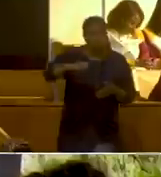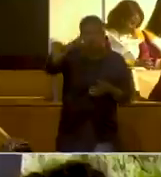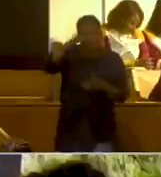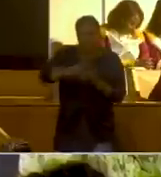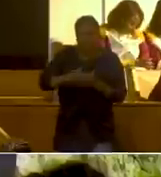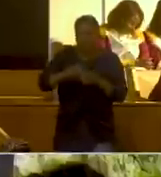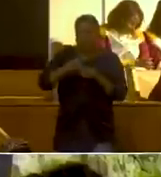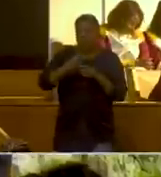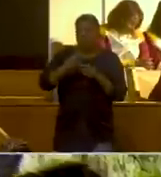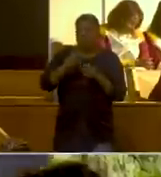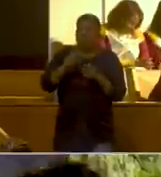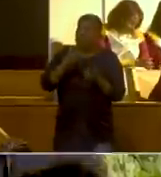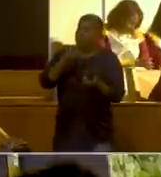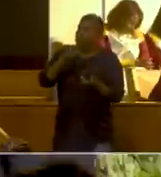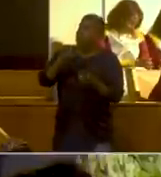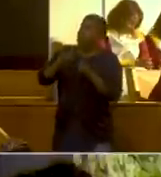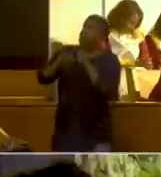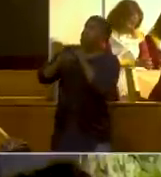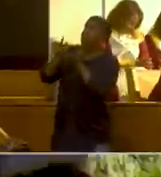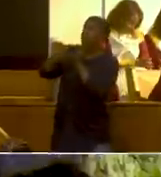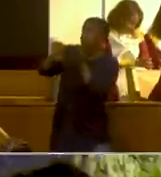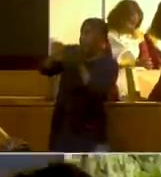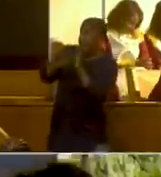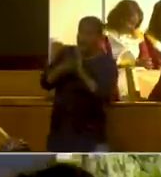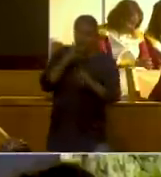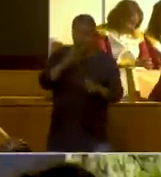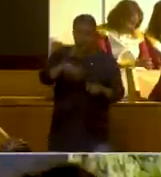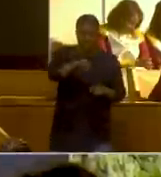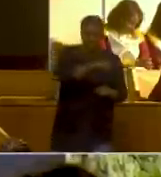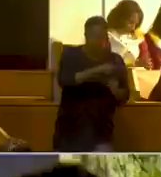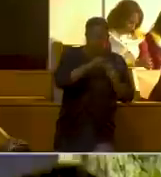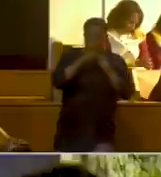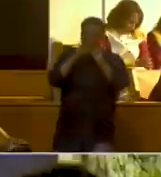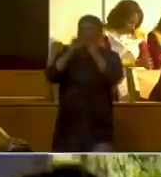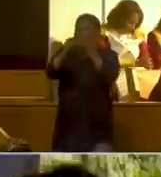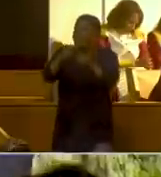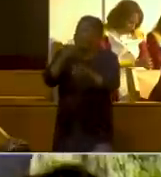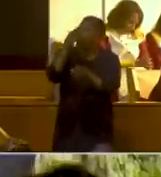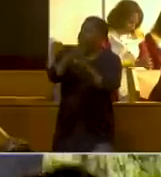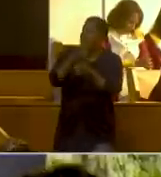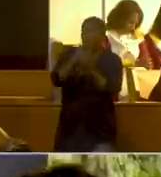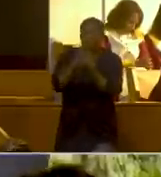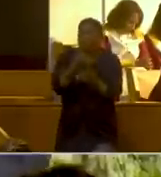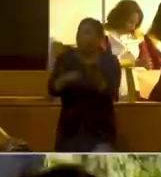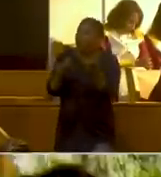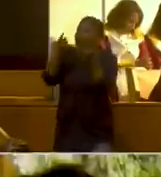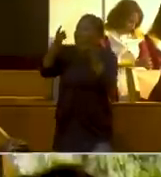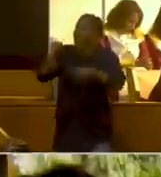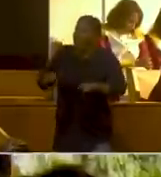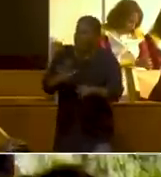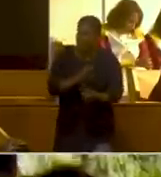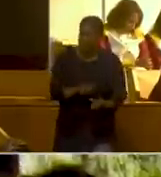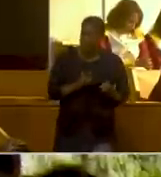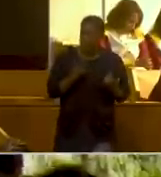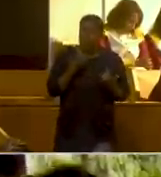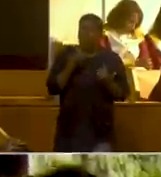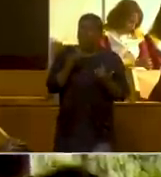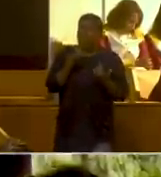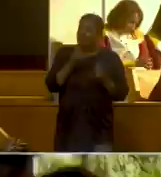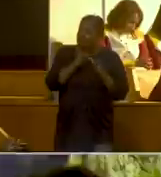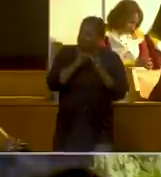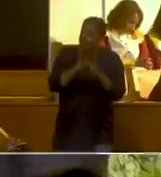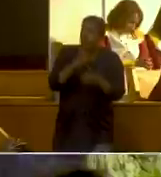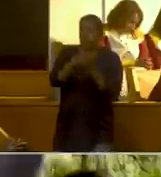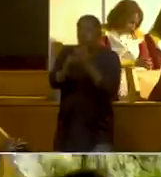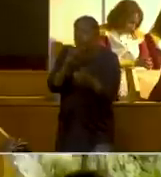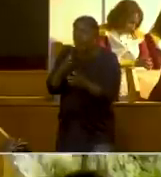about what it means to continue to have faith in God even now. In spite of what you've heard, in spite of what's going down, in spite of